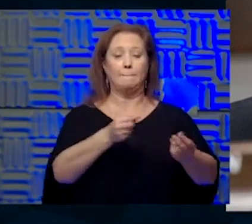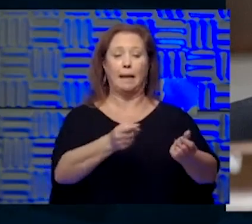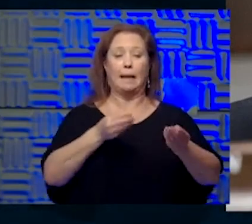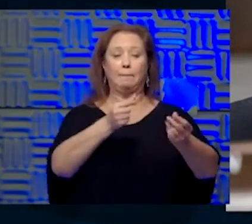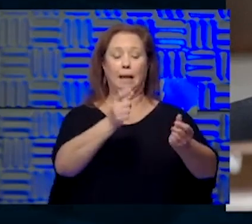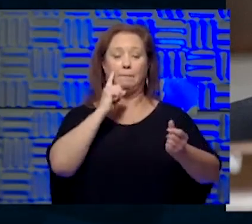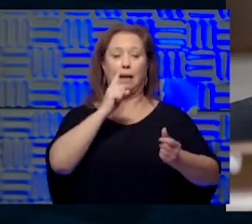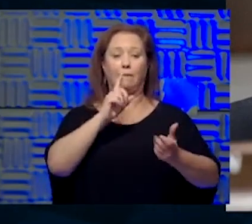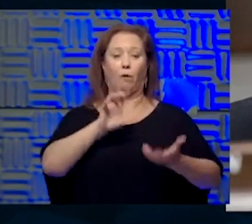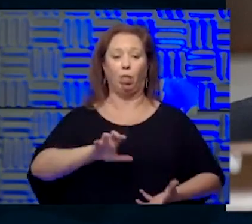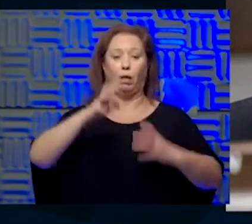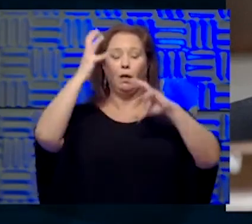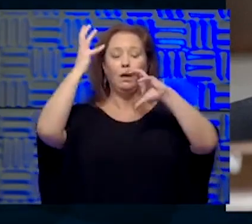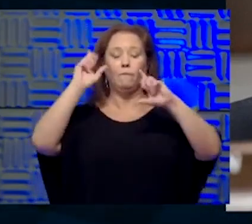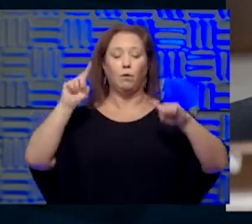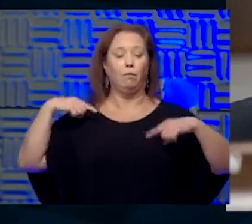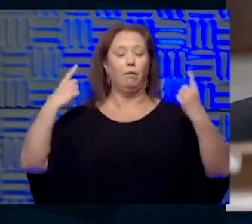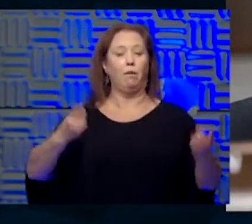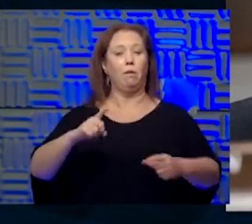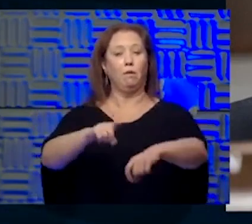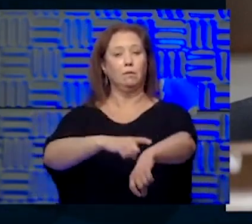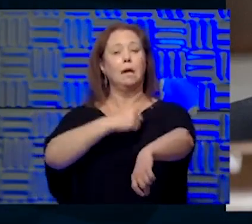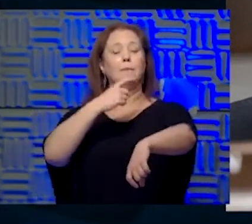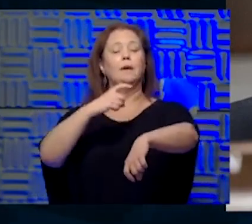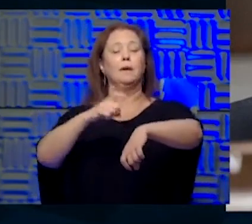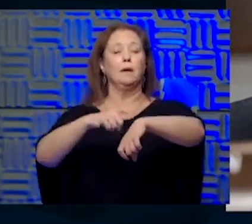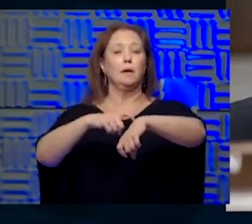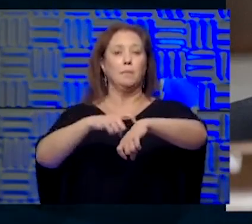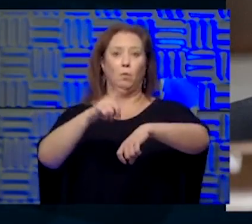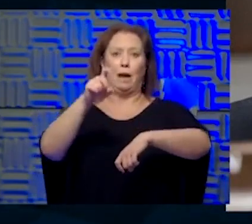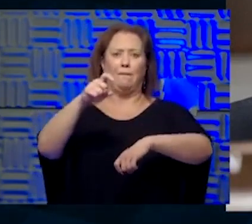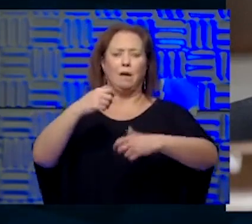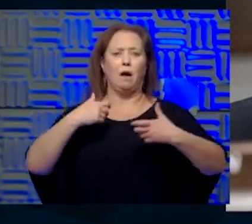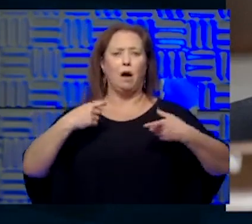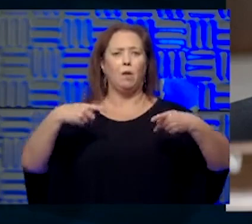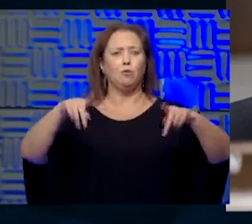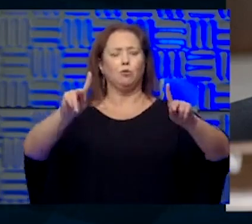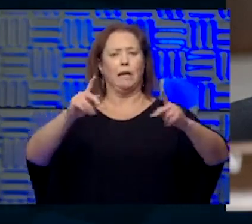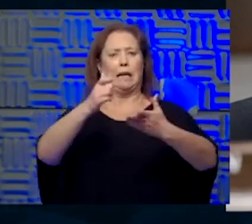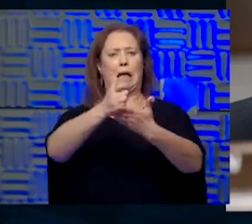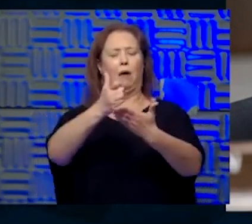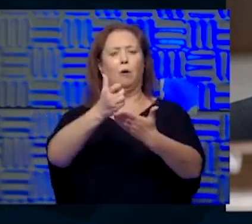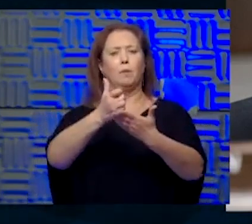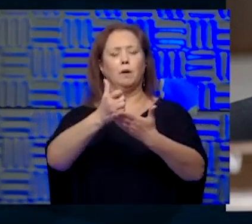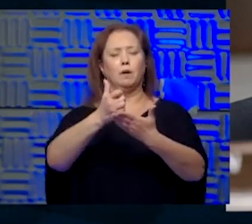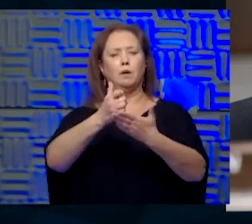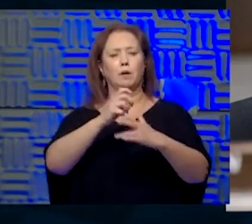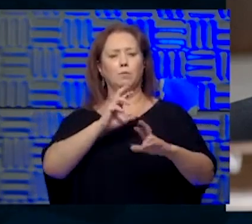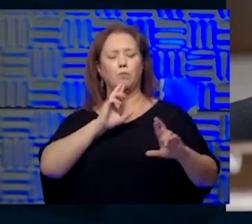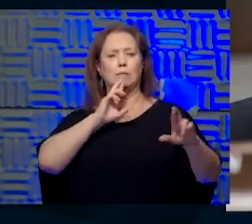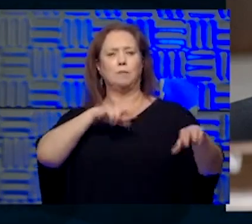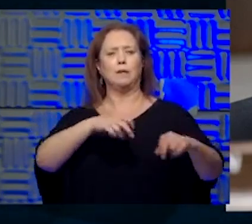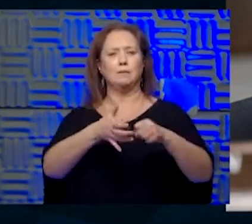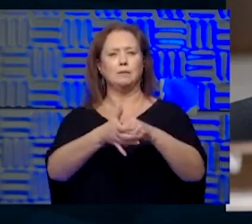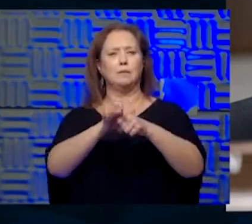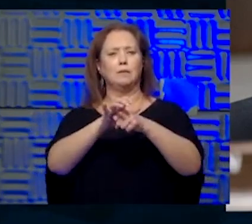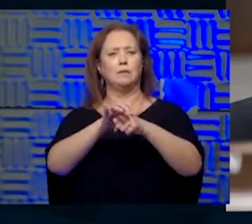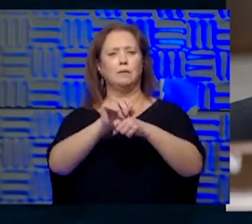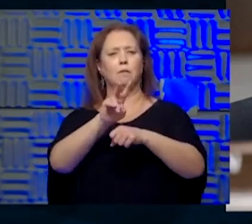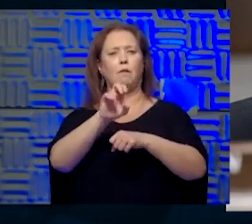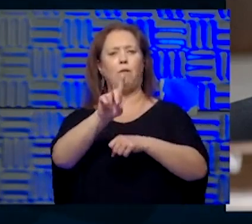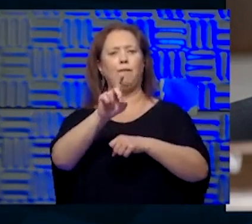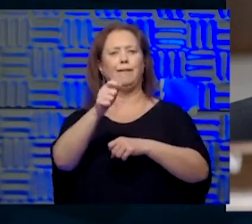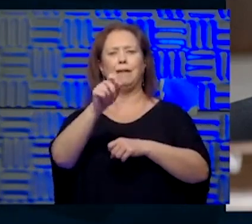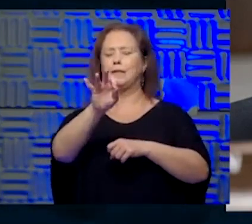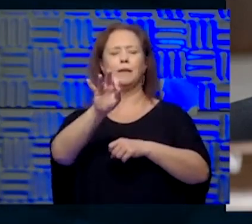time, but we have an opportunity to help, and the needs are great in regard to response to COVID-19. So this is